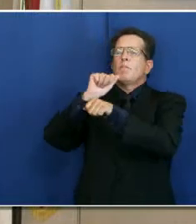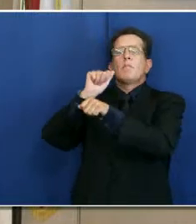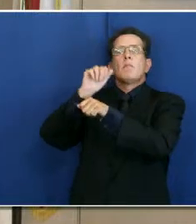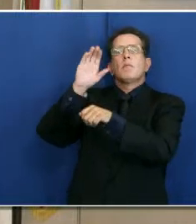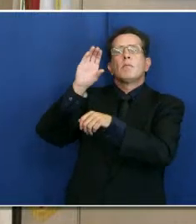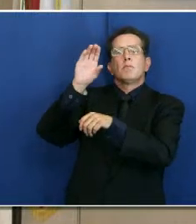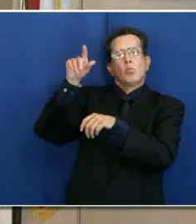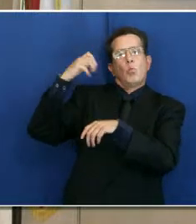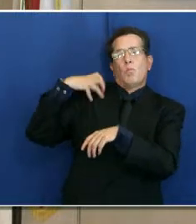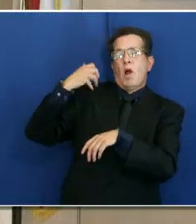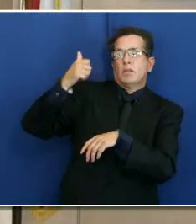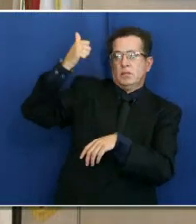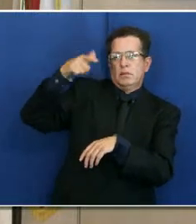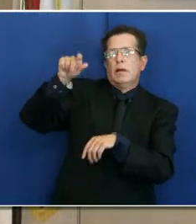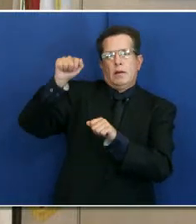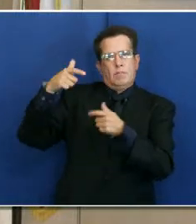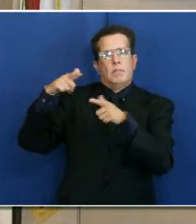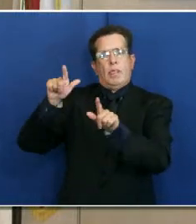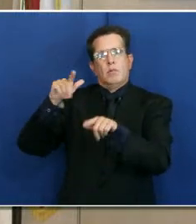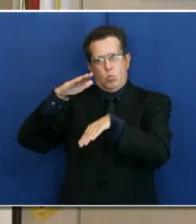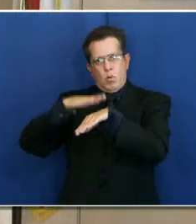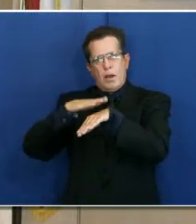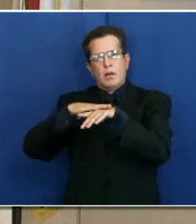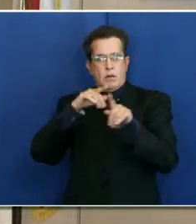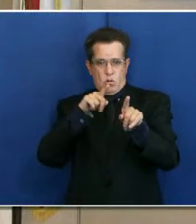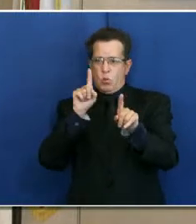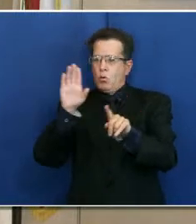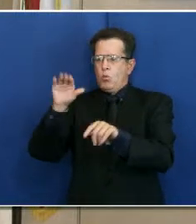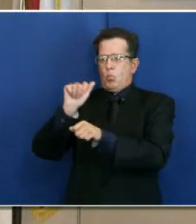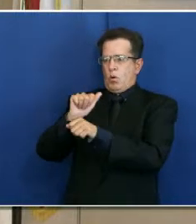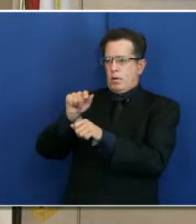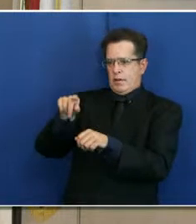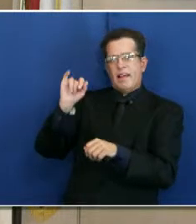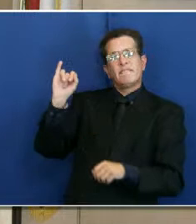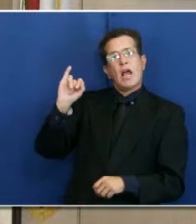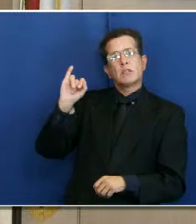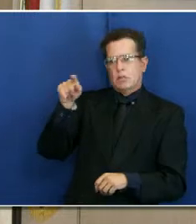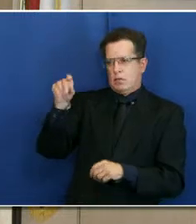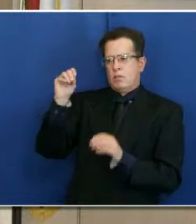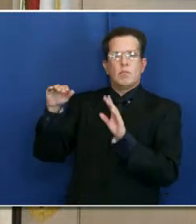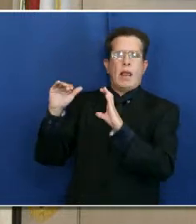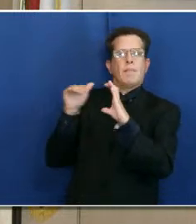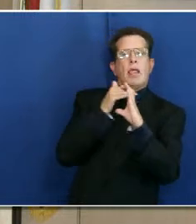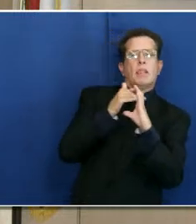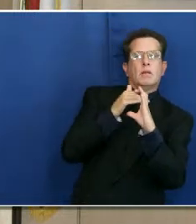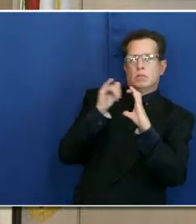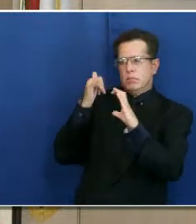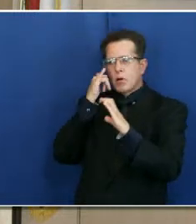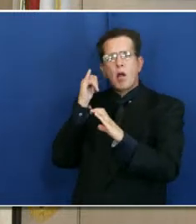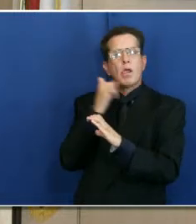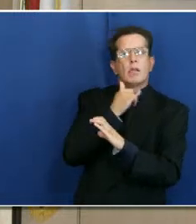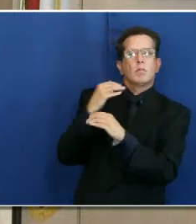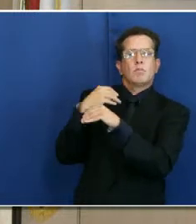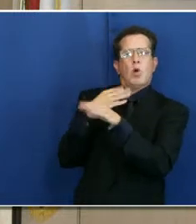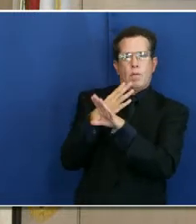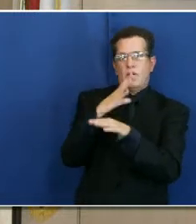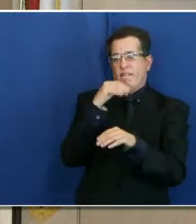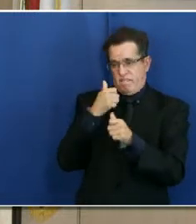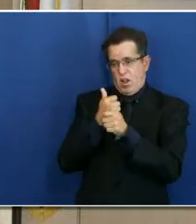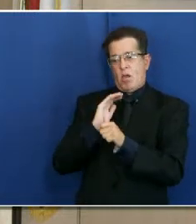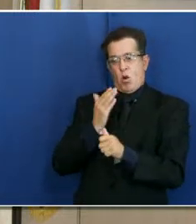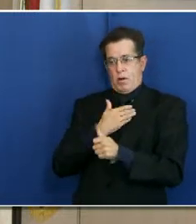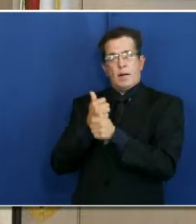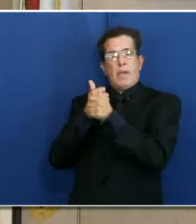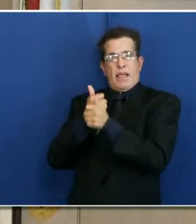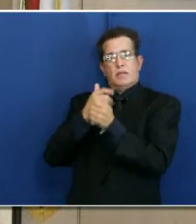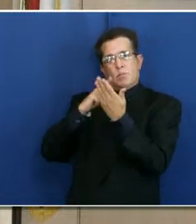about their employees that might be infected. And also, because of the compliance program,